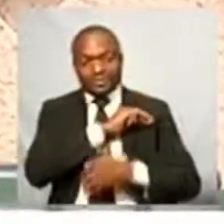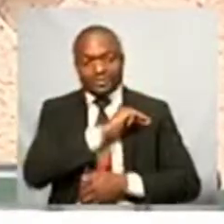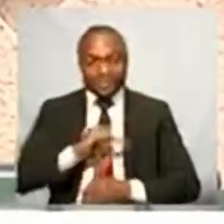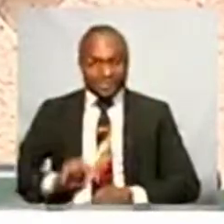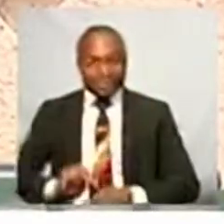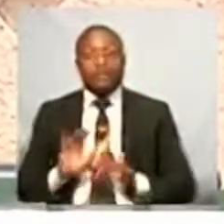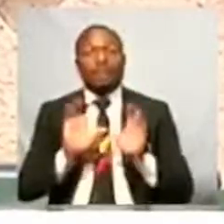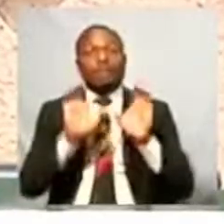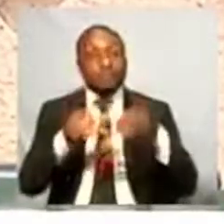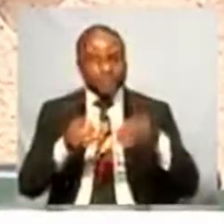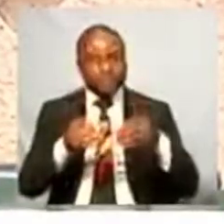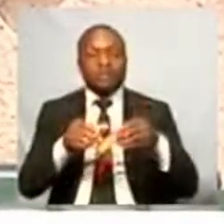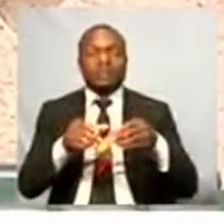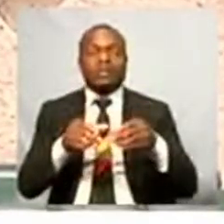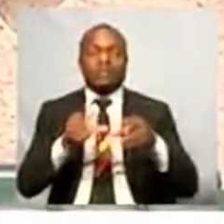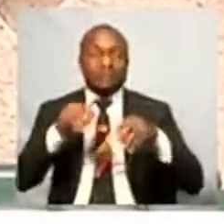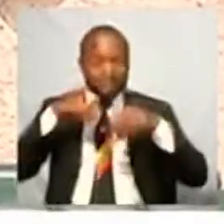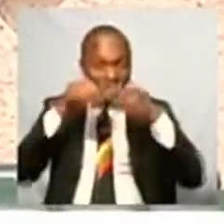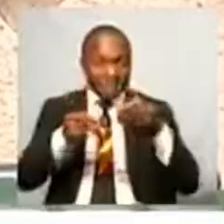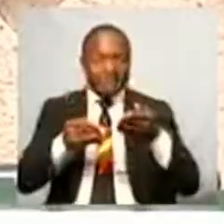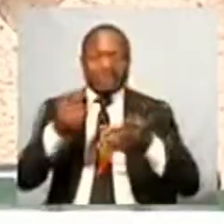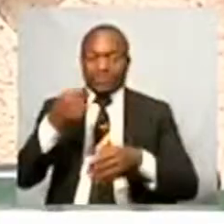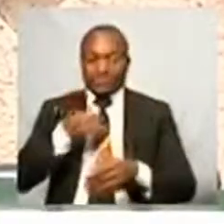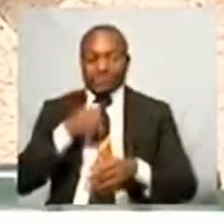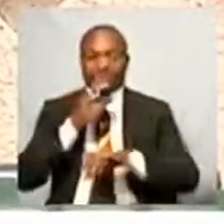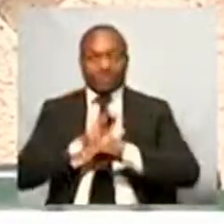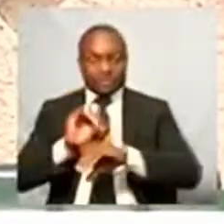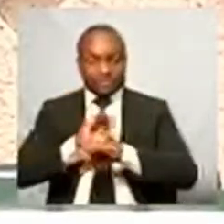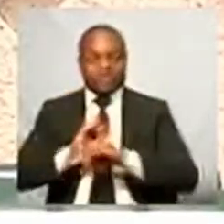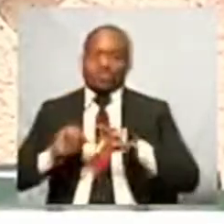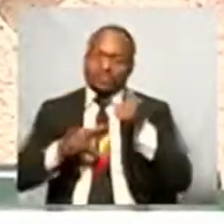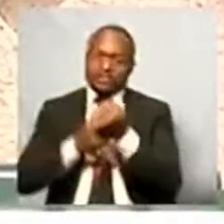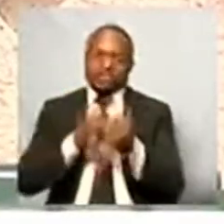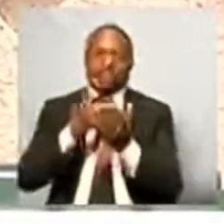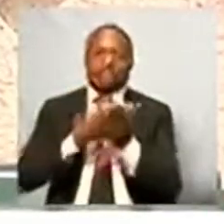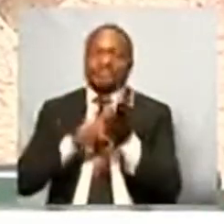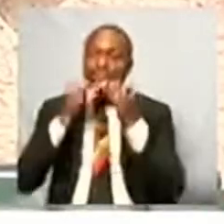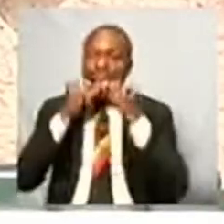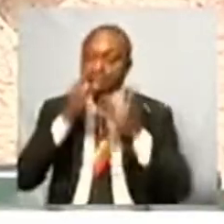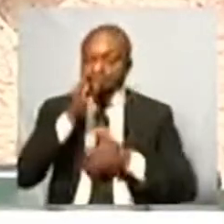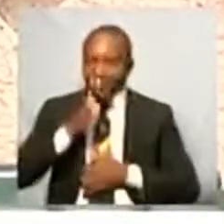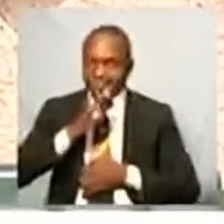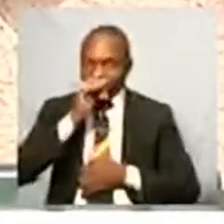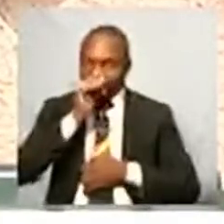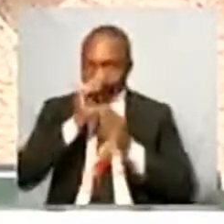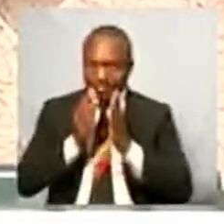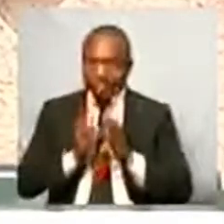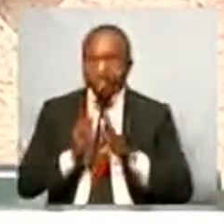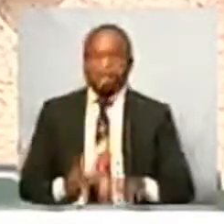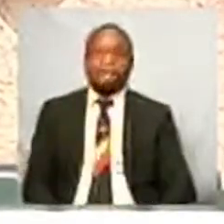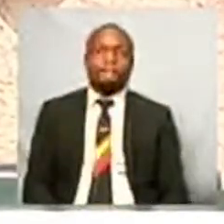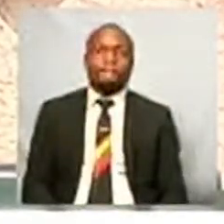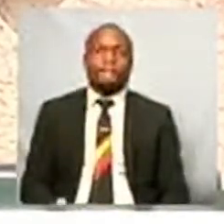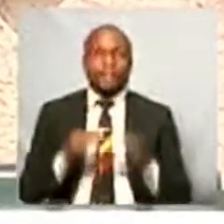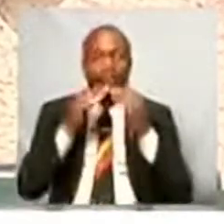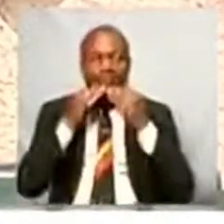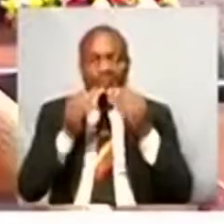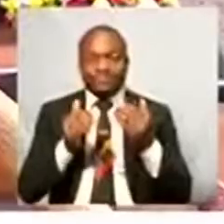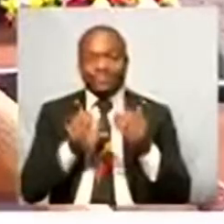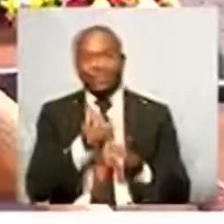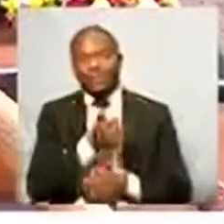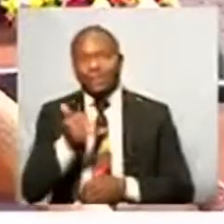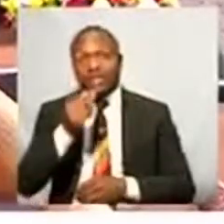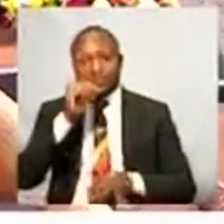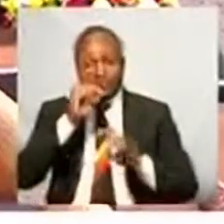of your committee for according me the opportunity to second the motion. I thank you, Madam Speaker. Thank you.